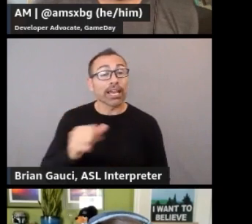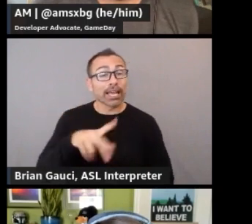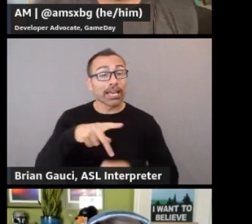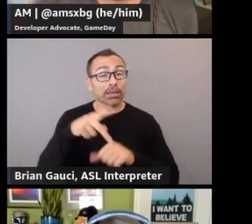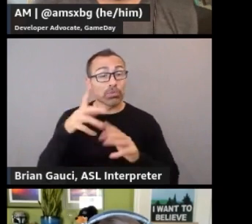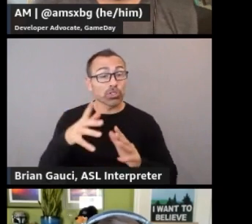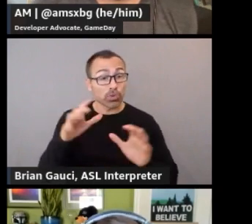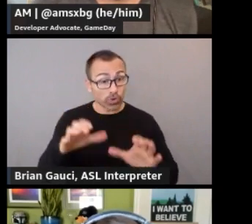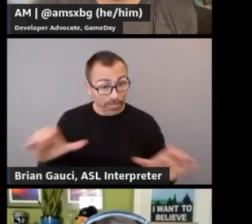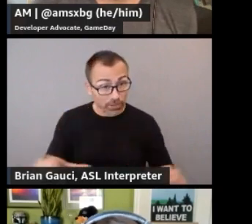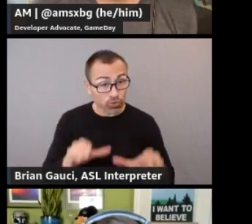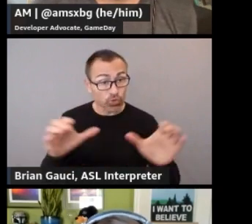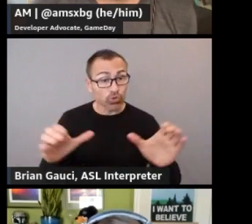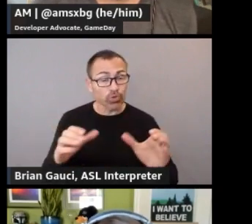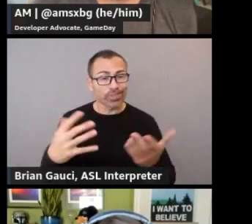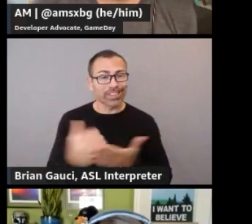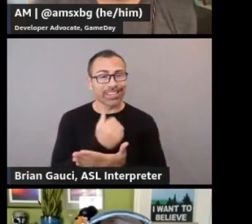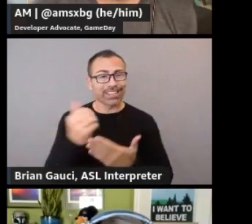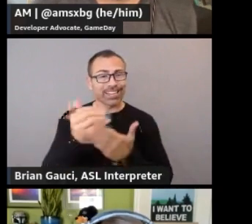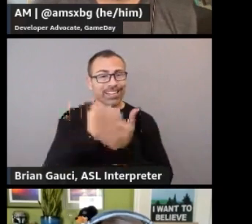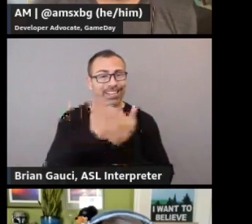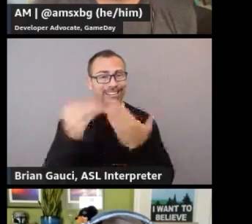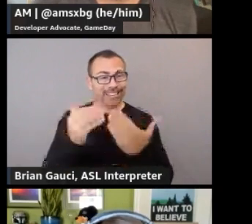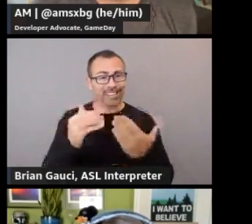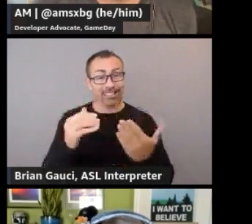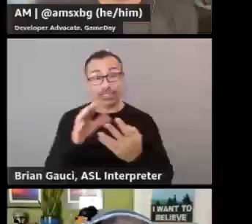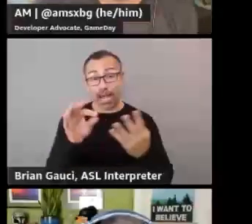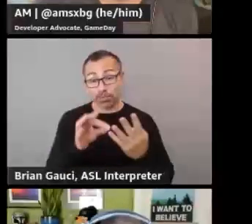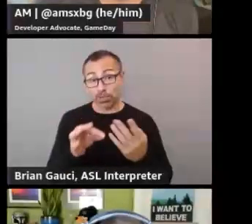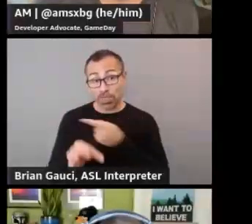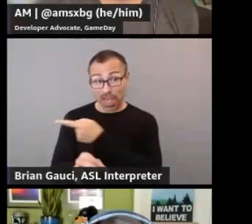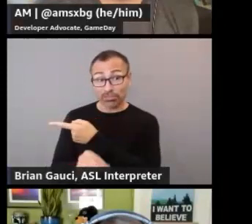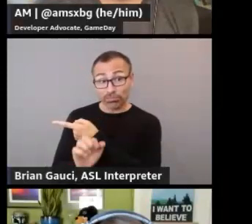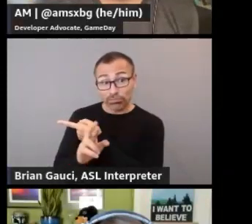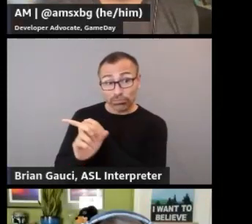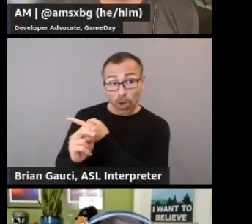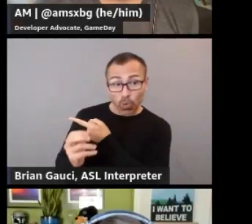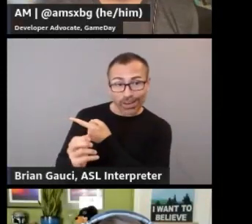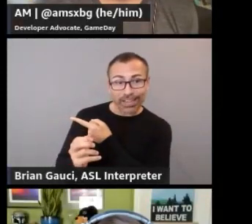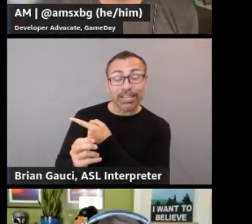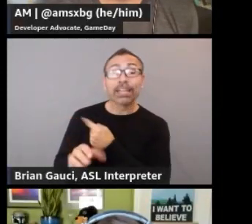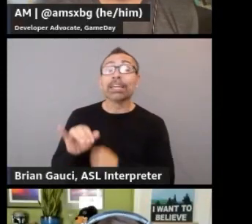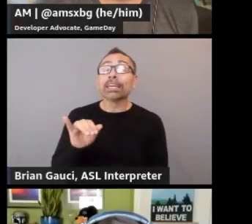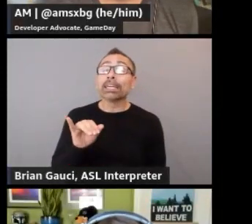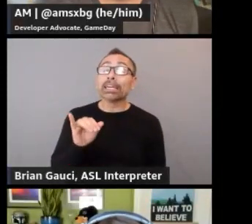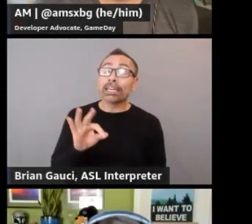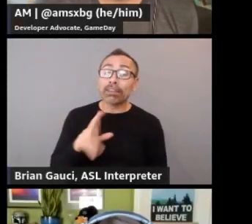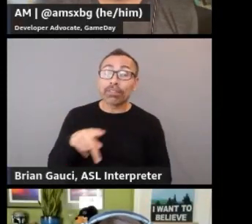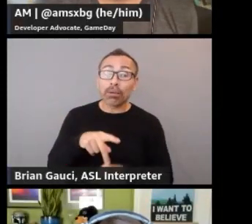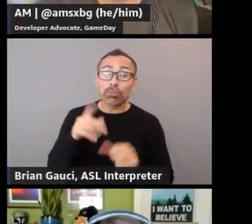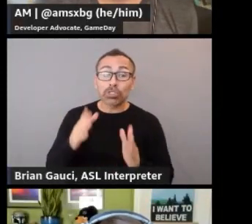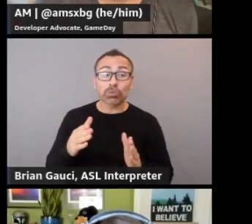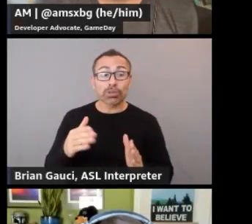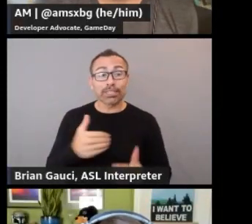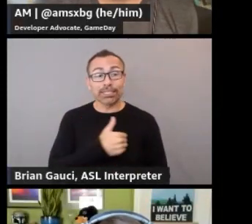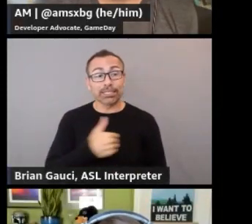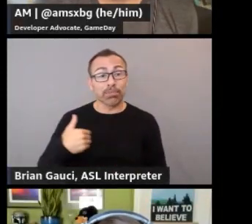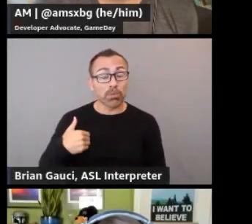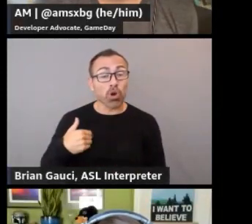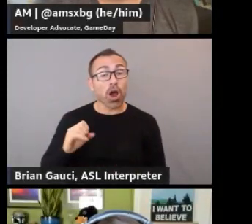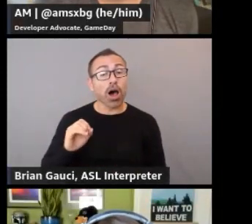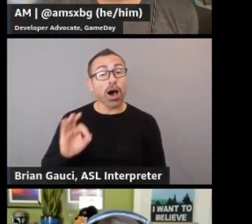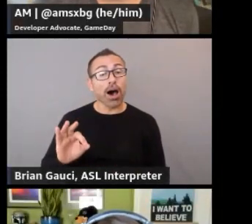the get list action, which that was the one that Aaron wanted to do, as long as that principal is a member of the